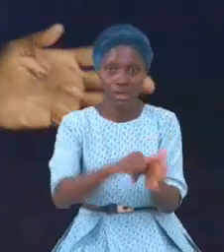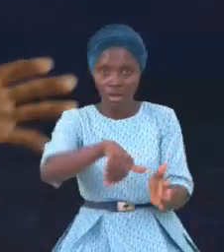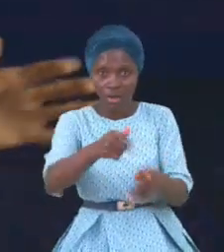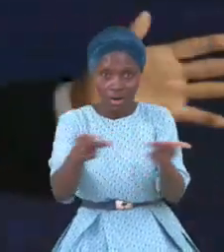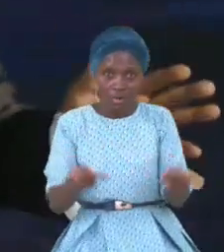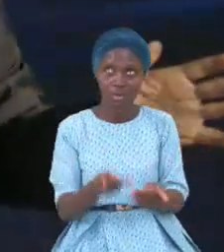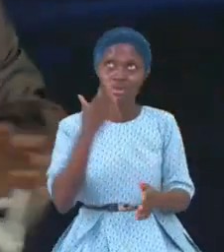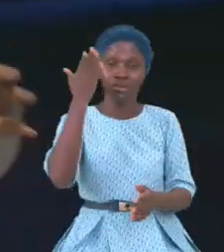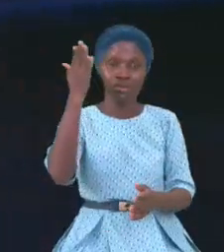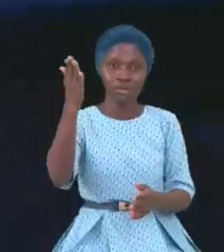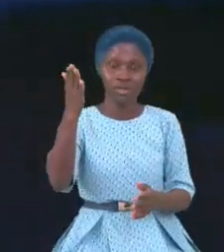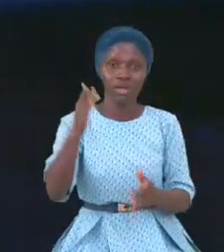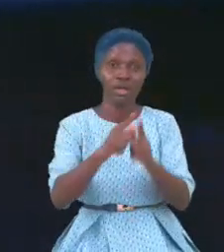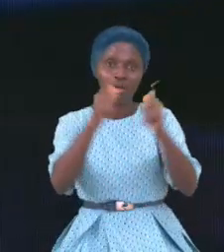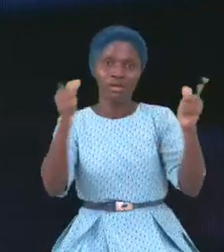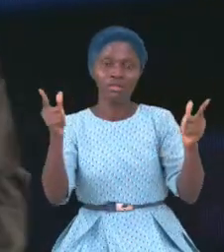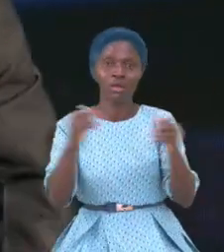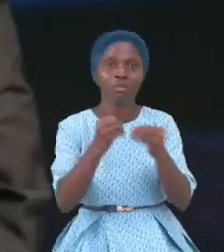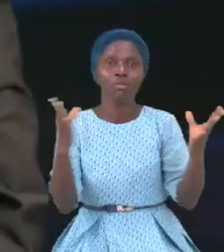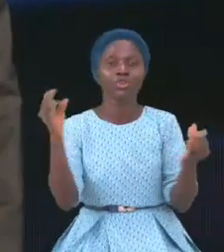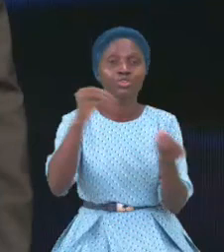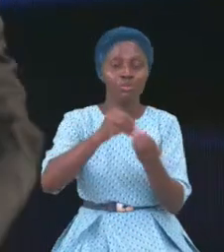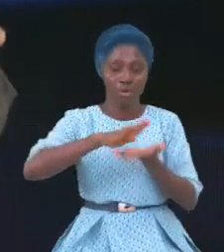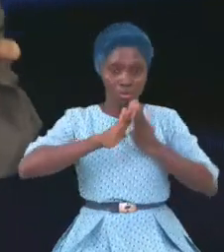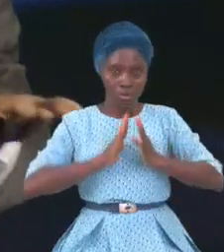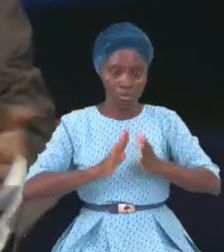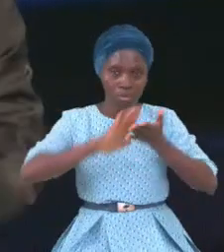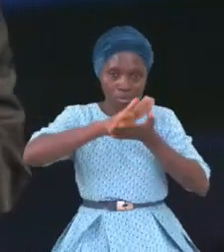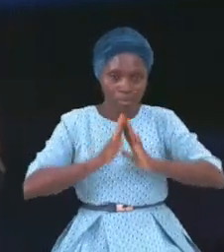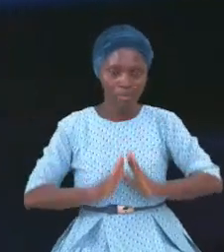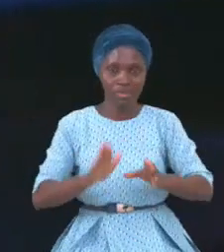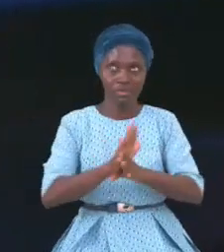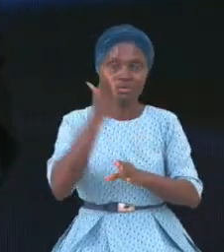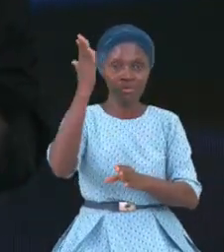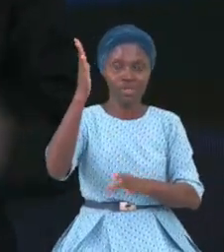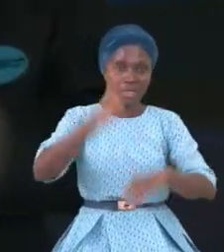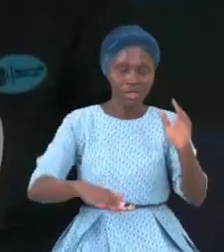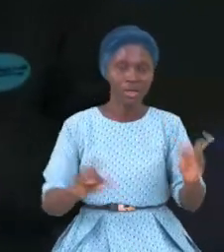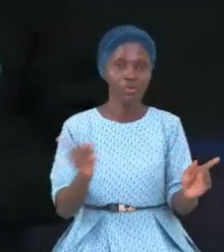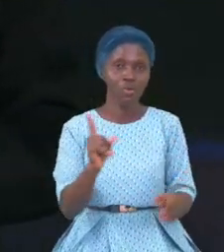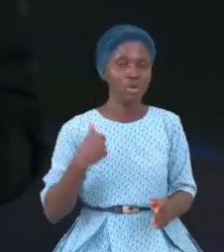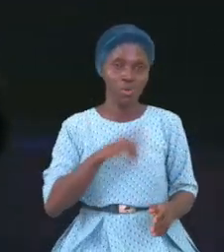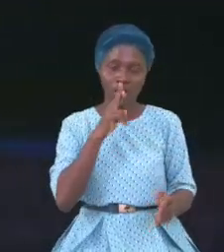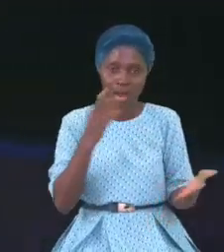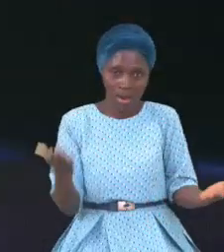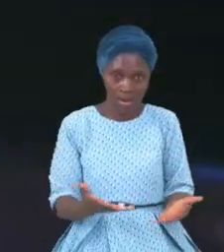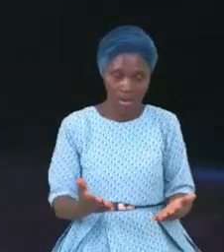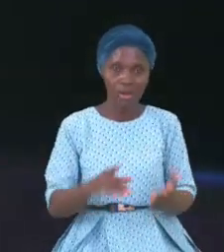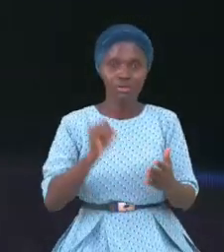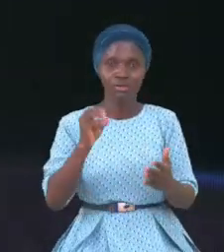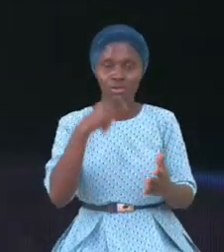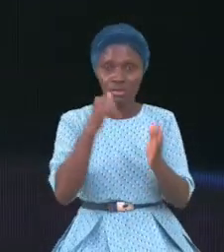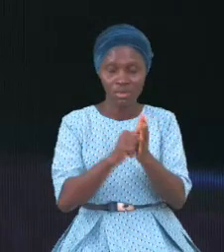is much more peaceful than where we are here. And so he said, Moses, my servant, is dead. He